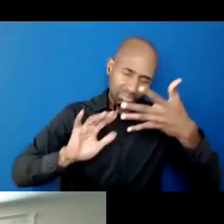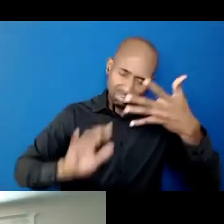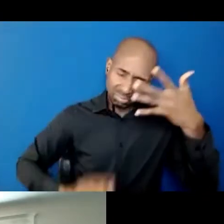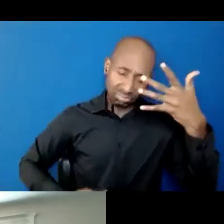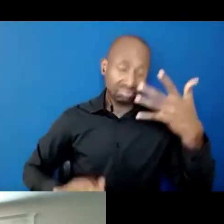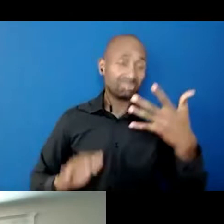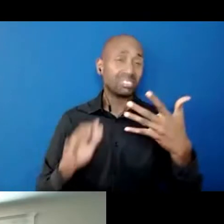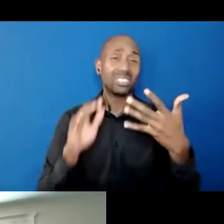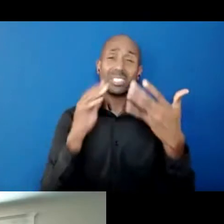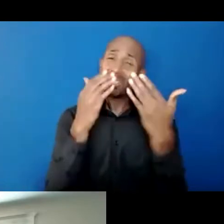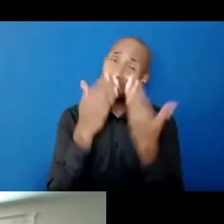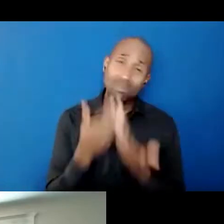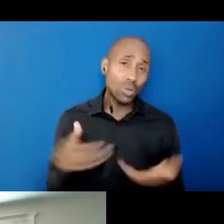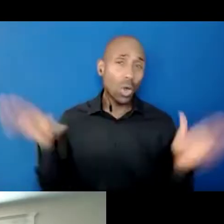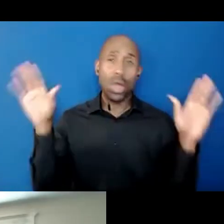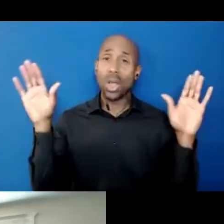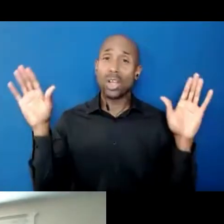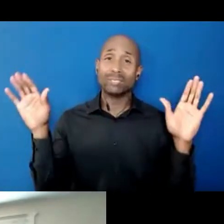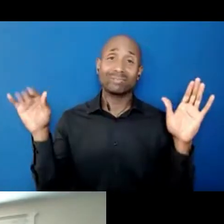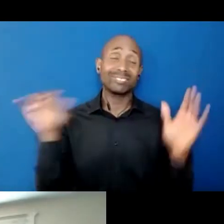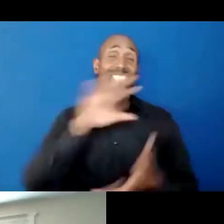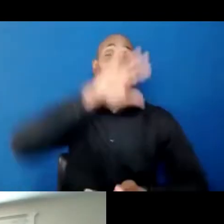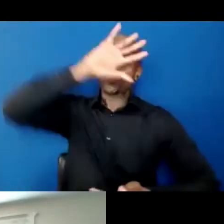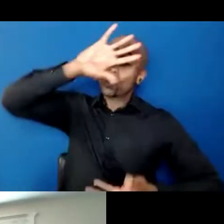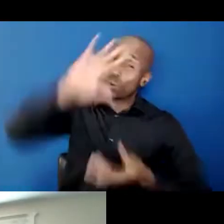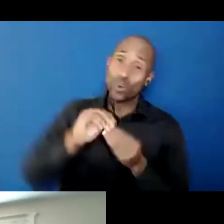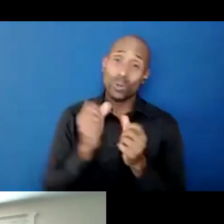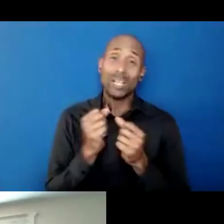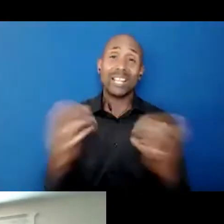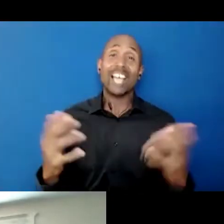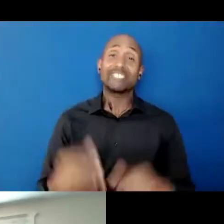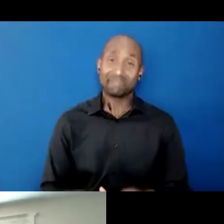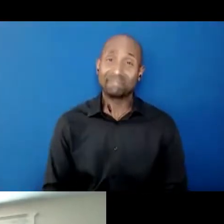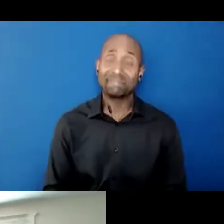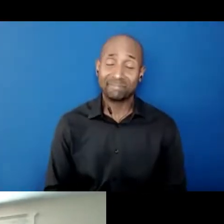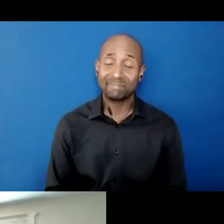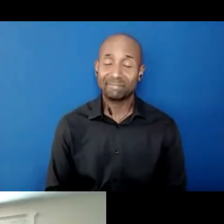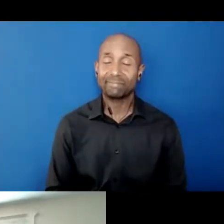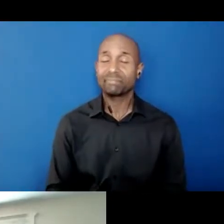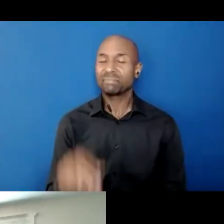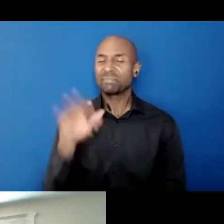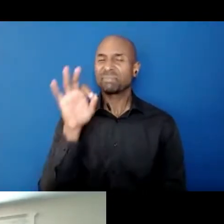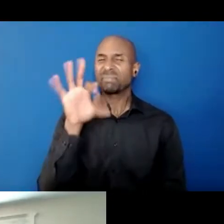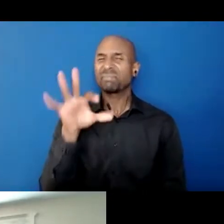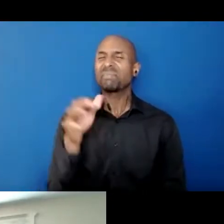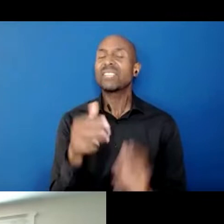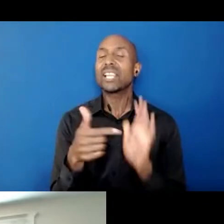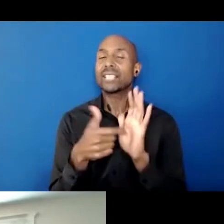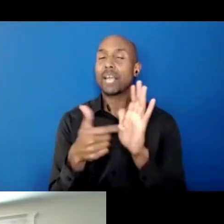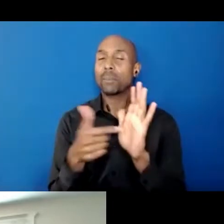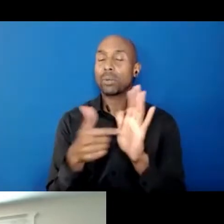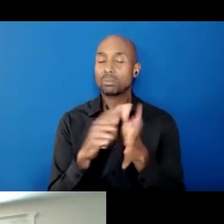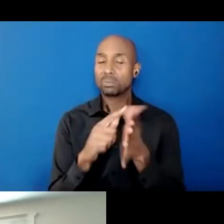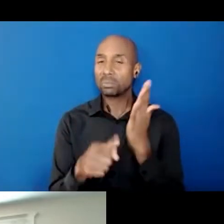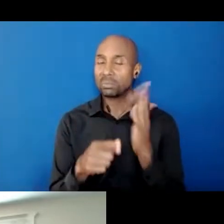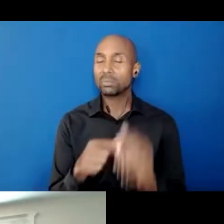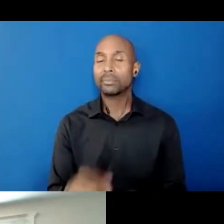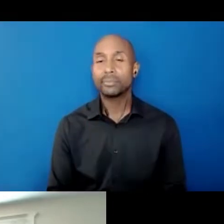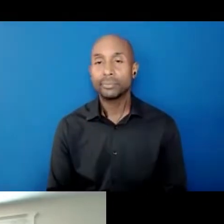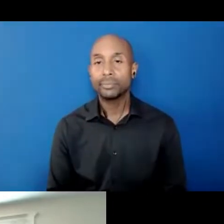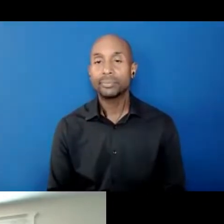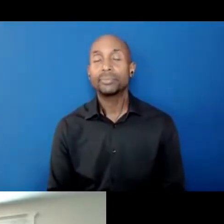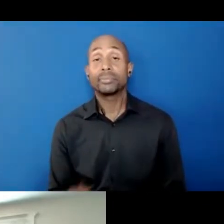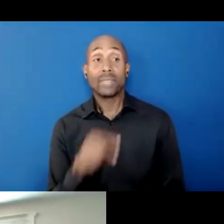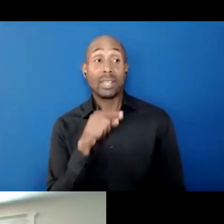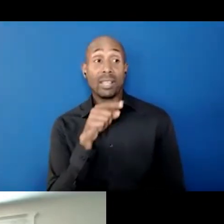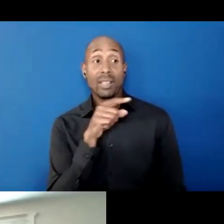and comprehensive. Just to give you just a few examples of the kinds of things the clearinghouse does.